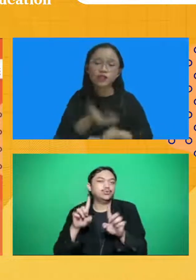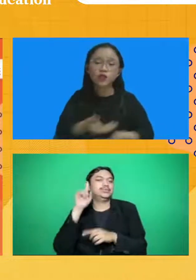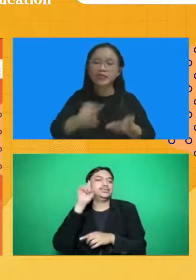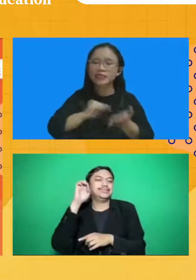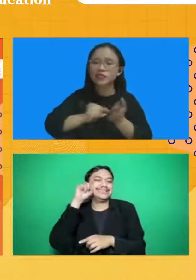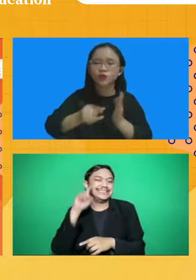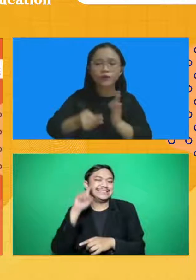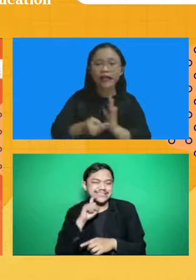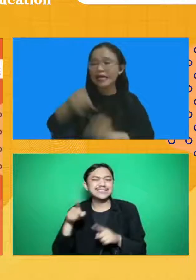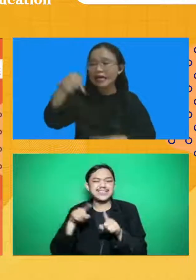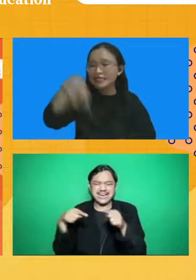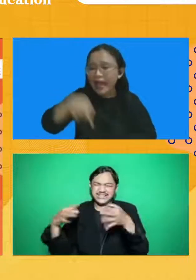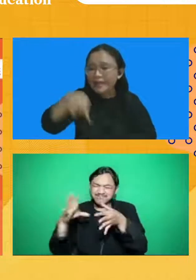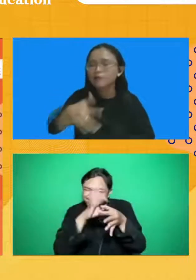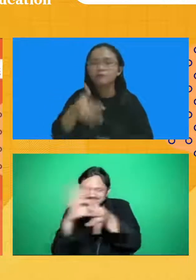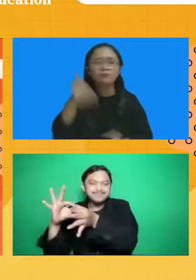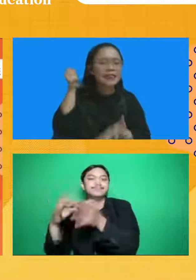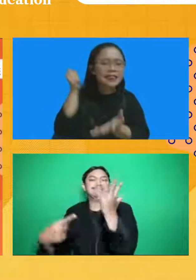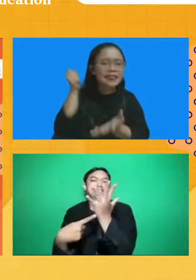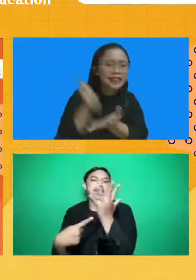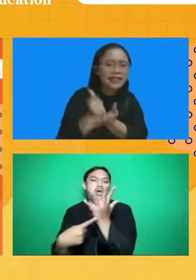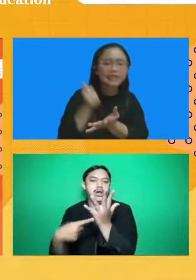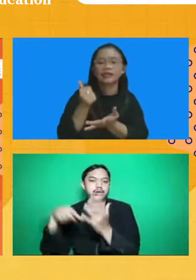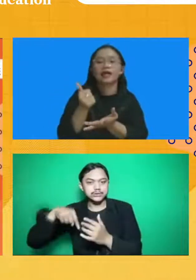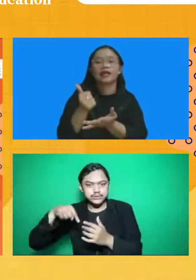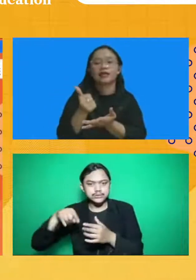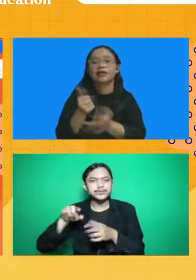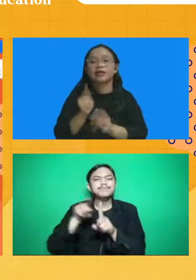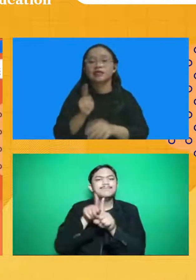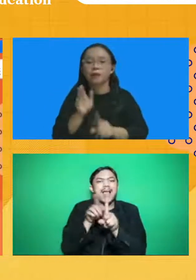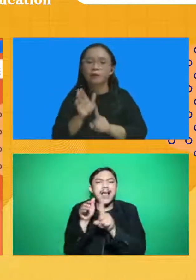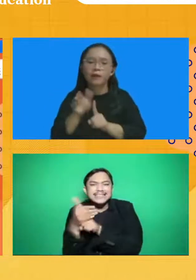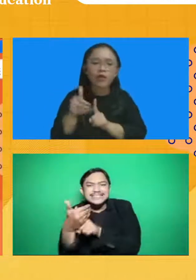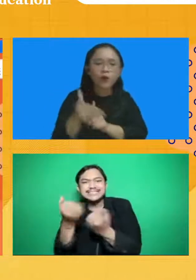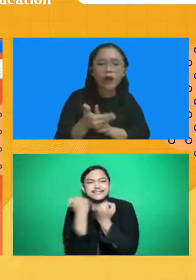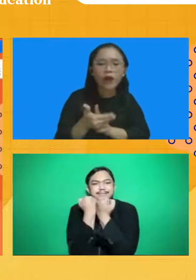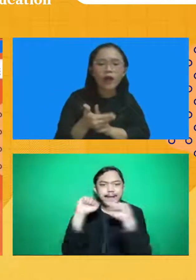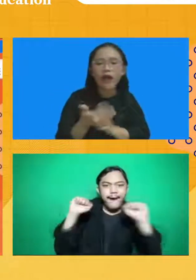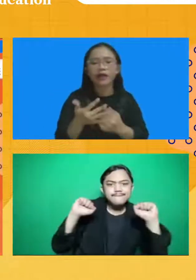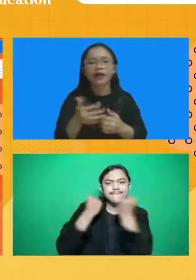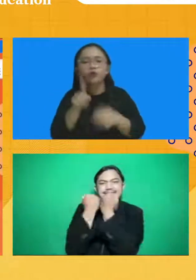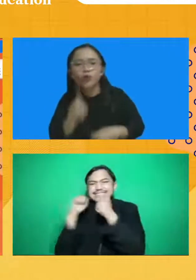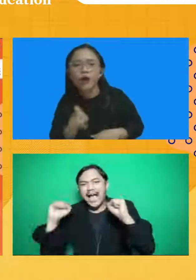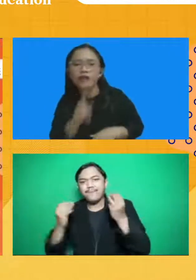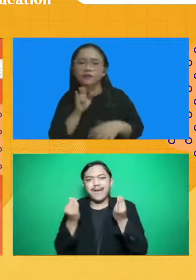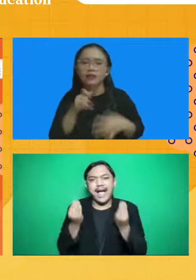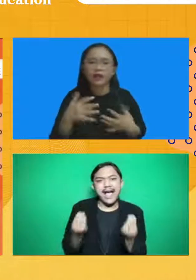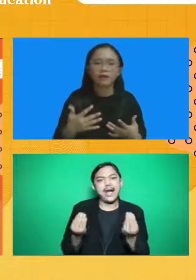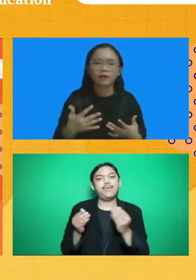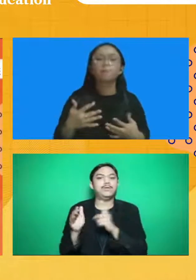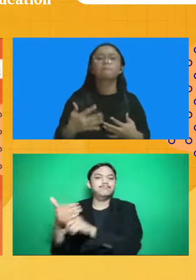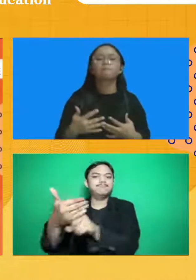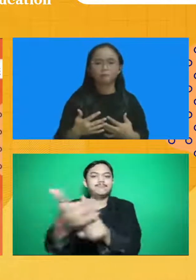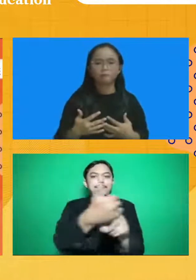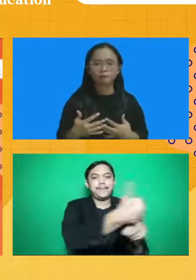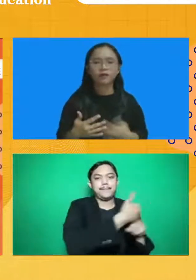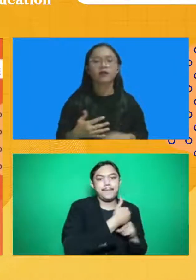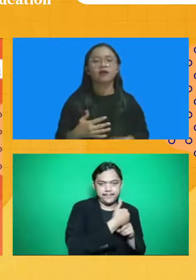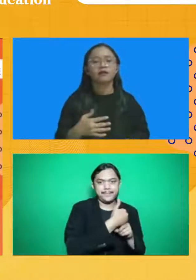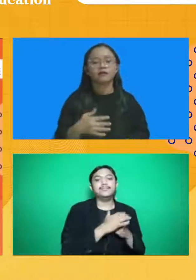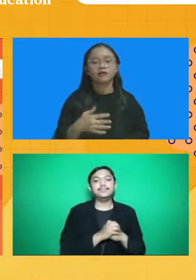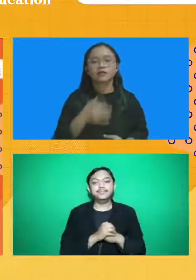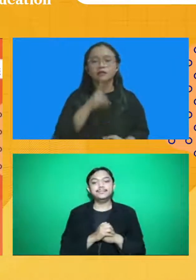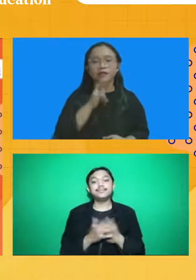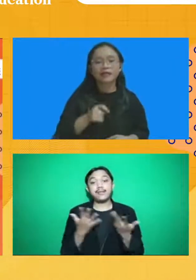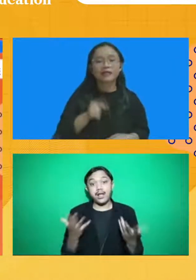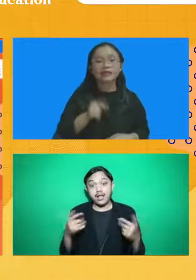and safeguarding uses for the digital sexuality education for curious young people. So, ladies and